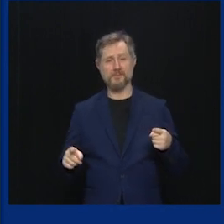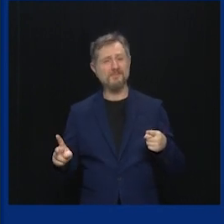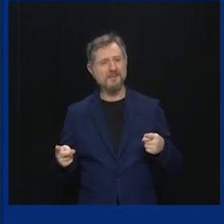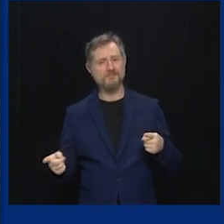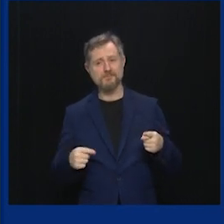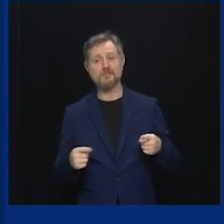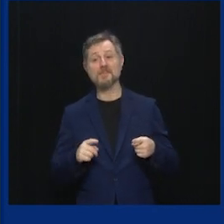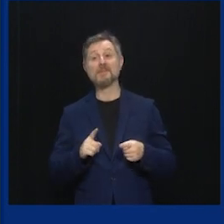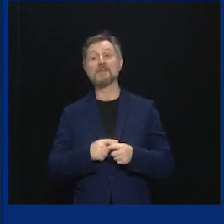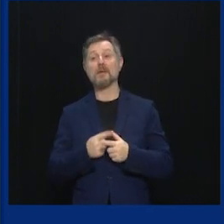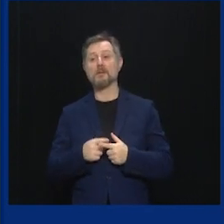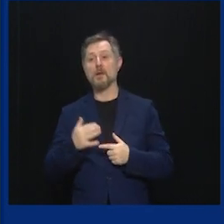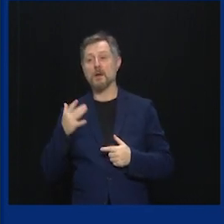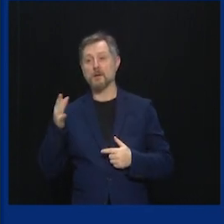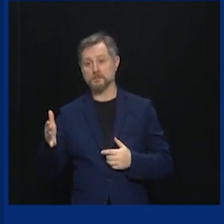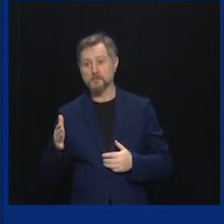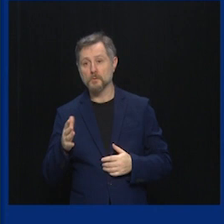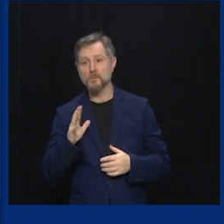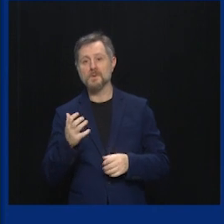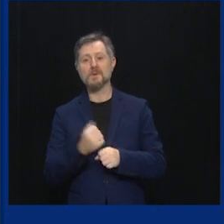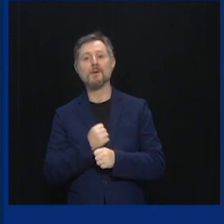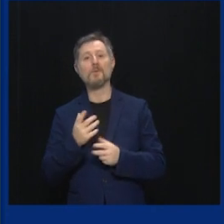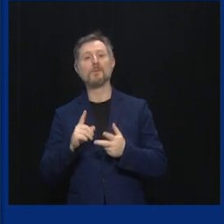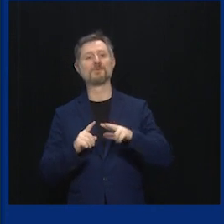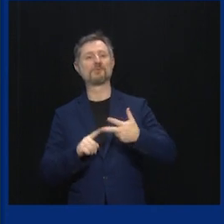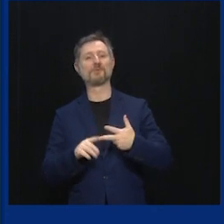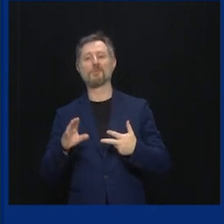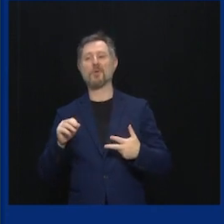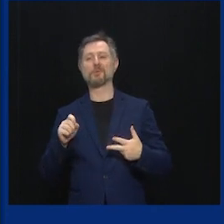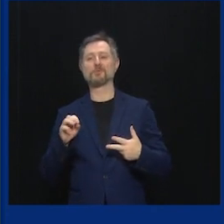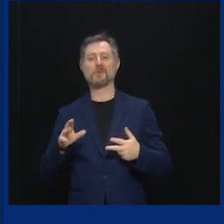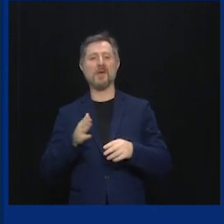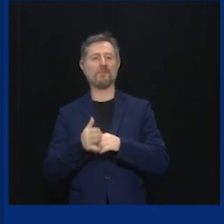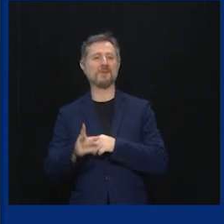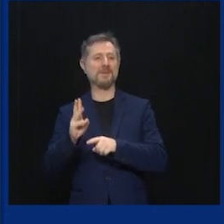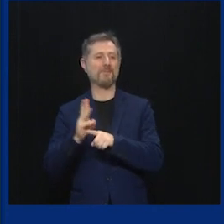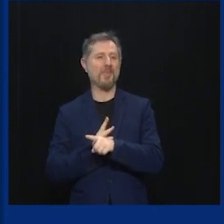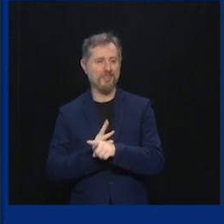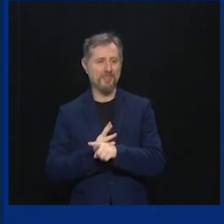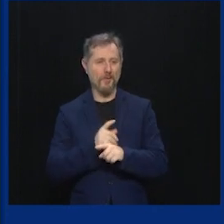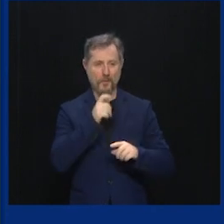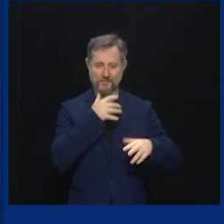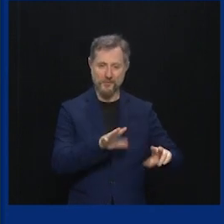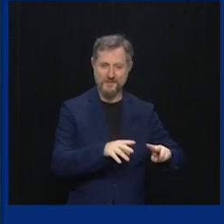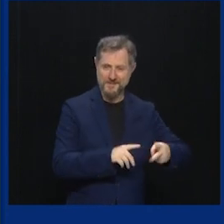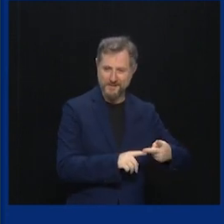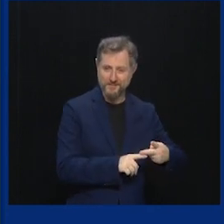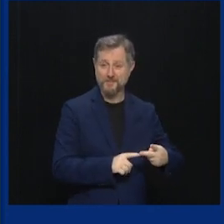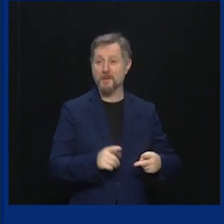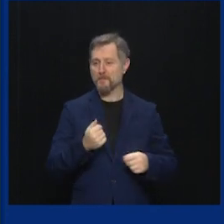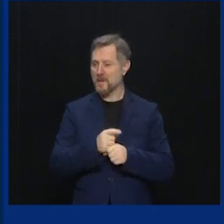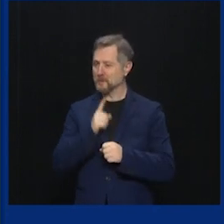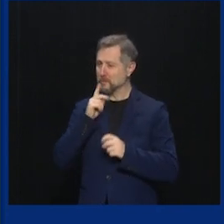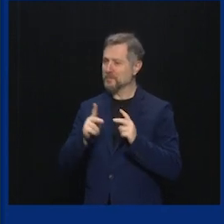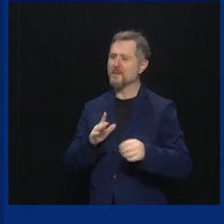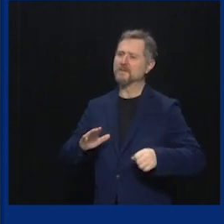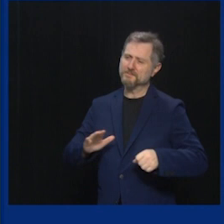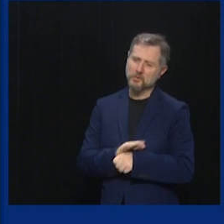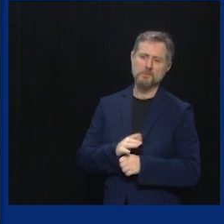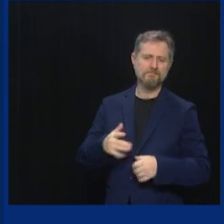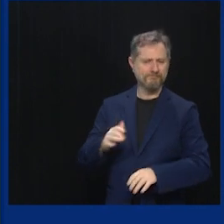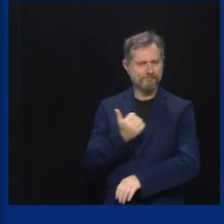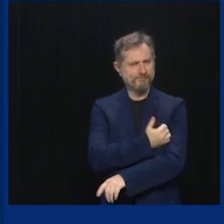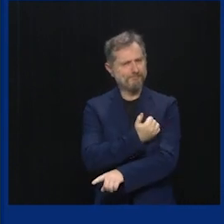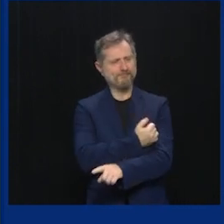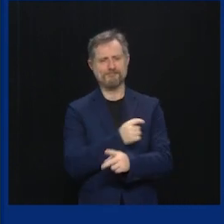for your booster 6 months from then as well. So we want to make sure that we have people complete the entire series. Over 18, it's